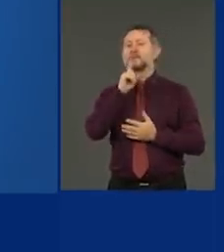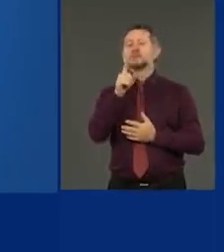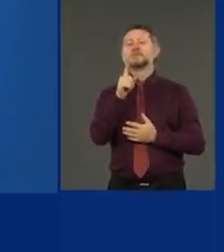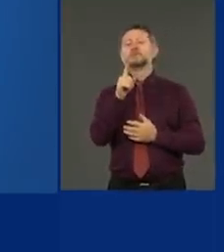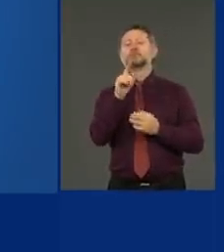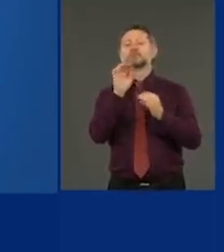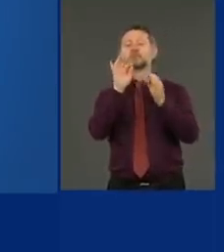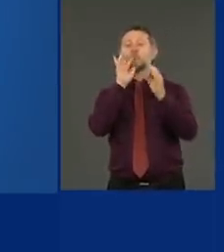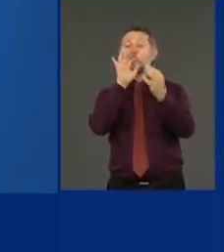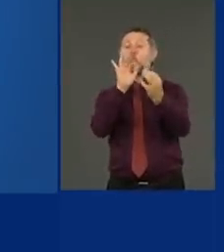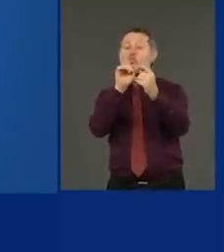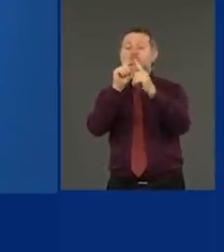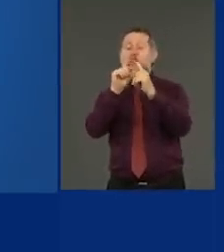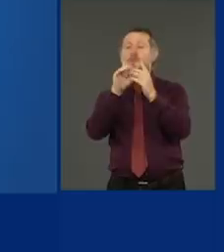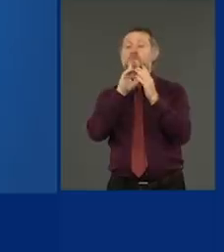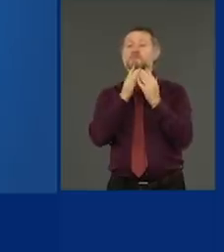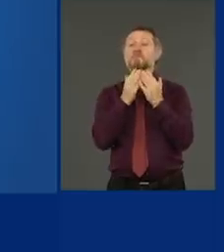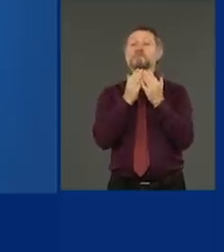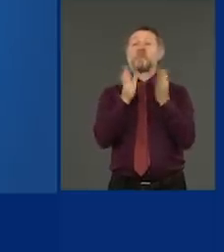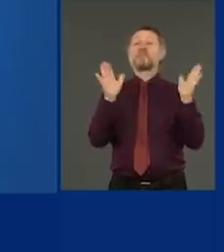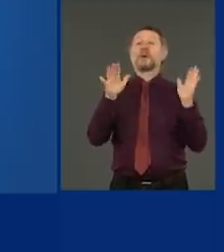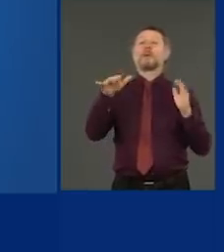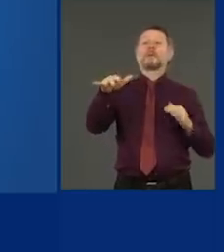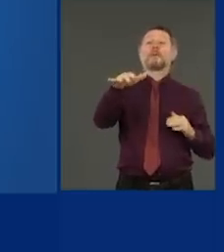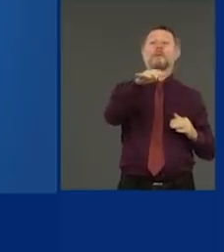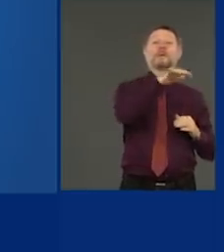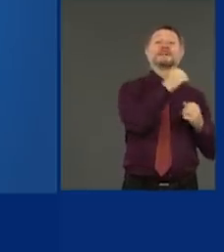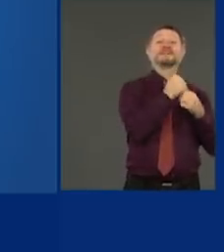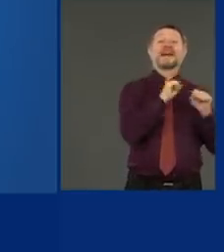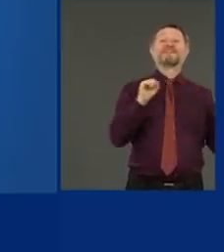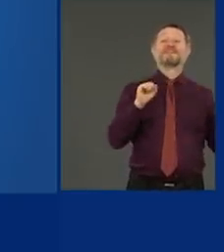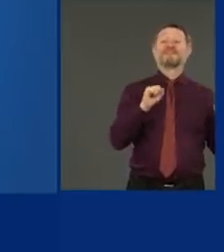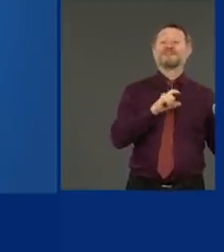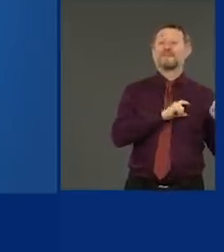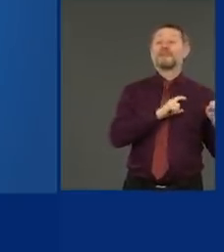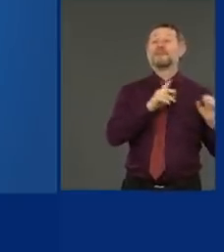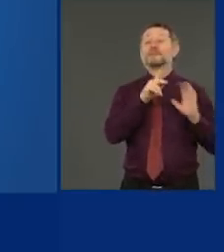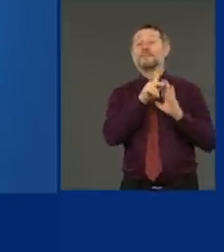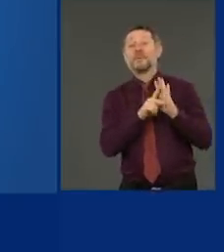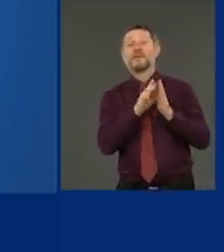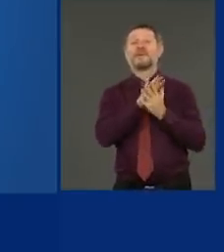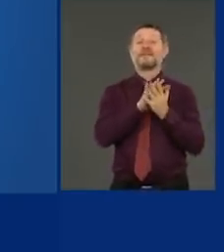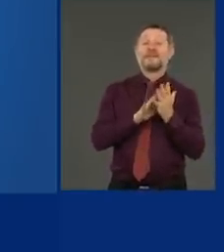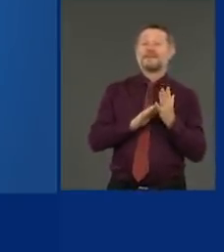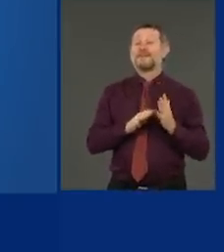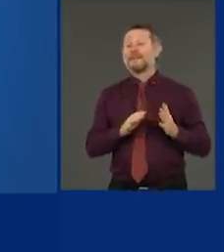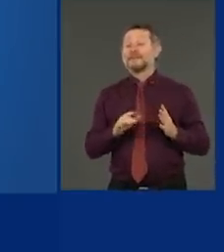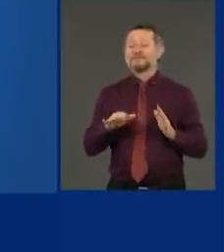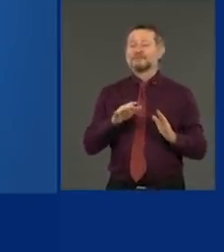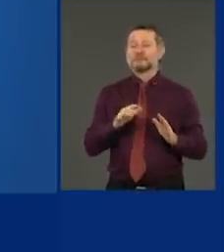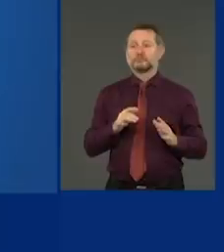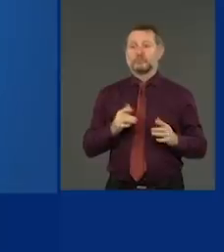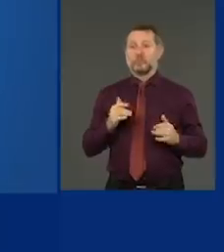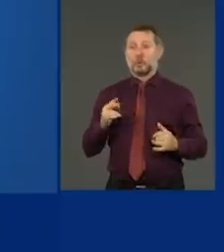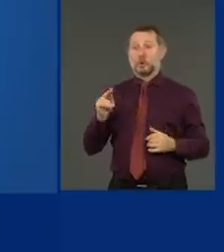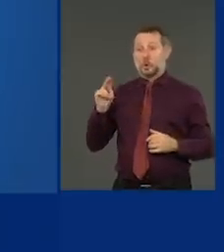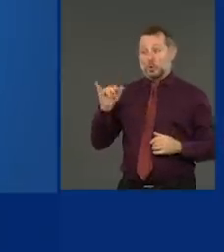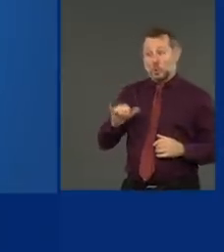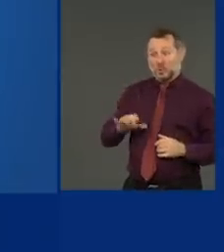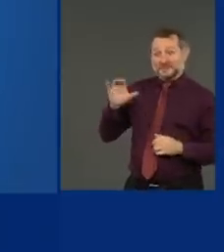public safety function in many communities. New York City, murders are